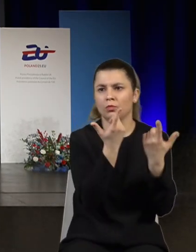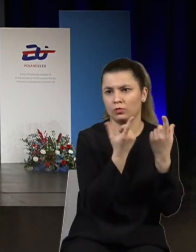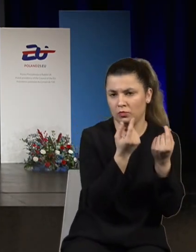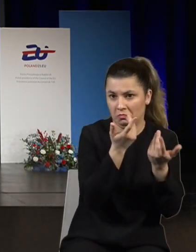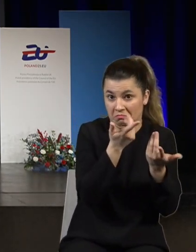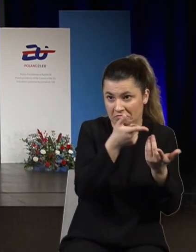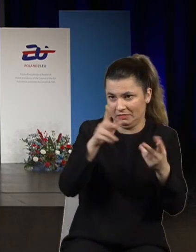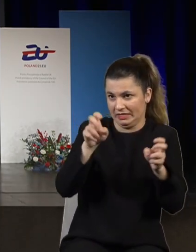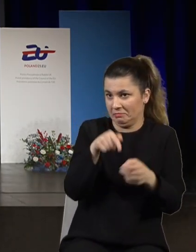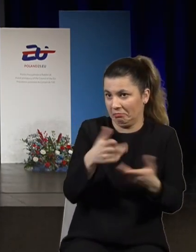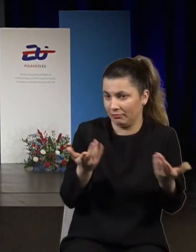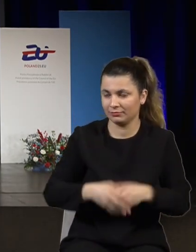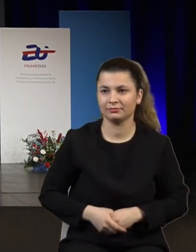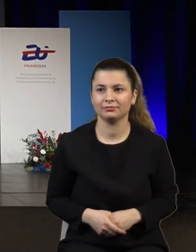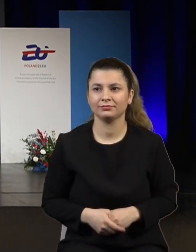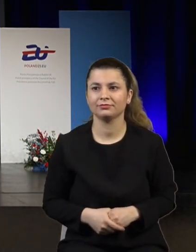But what are maybe other